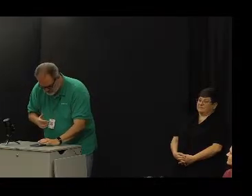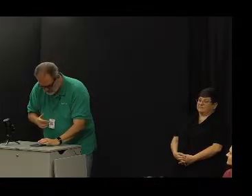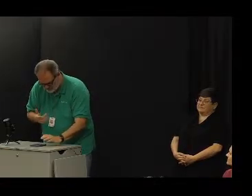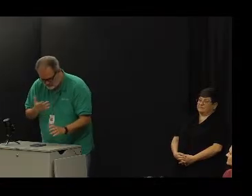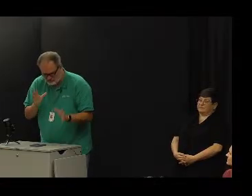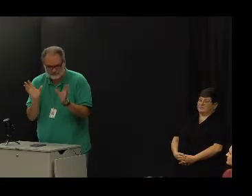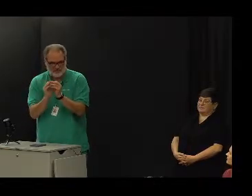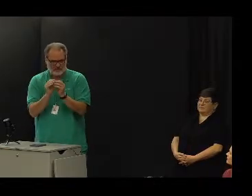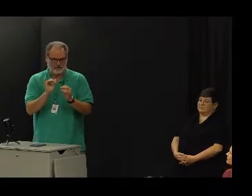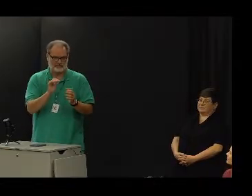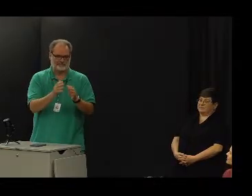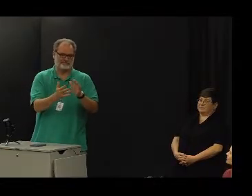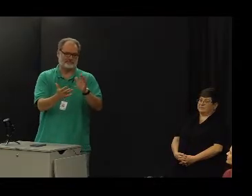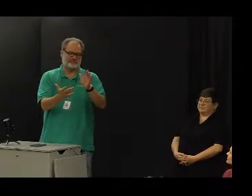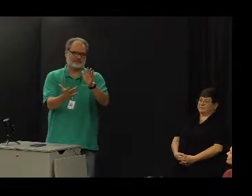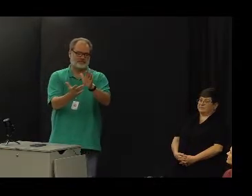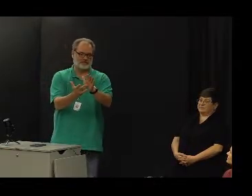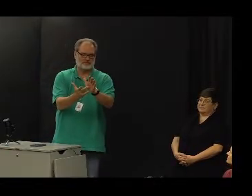activities within that program.